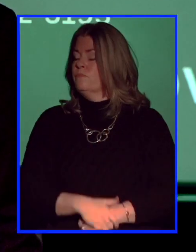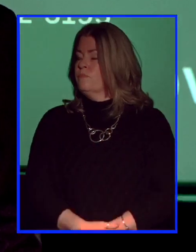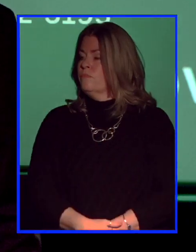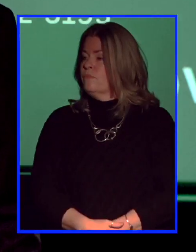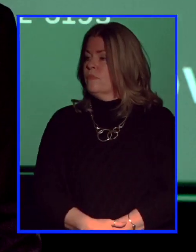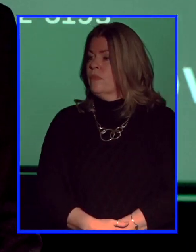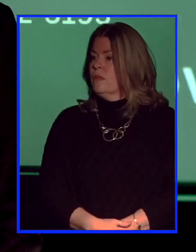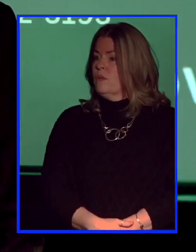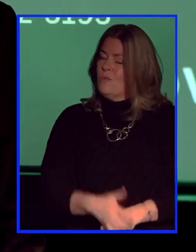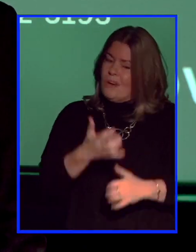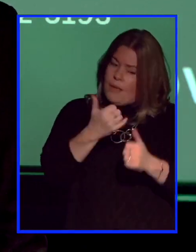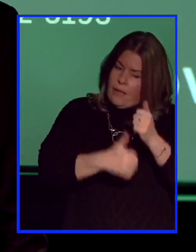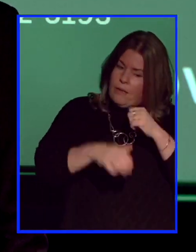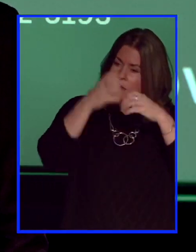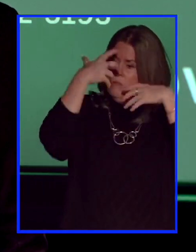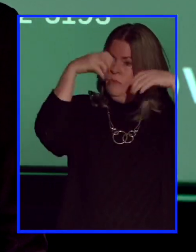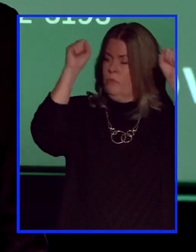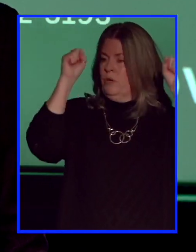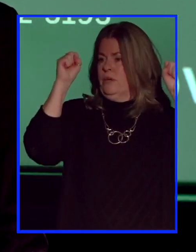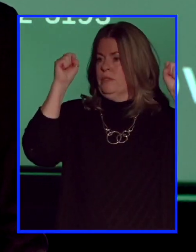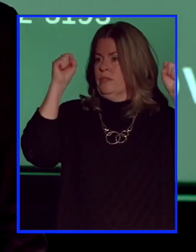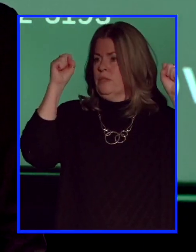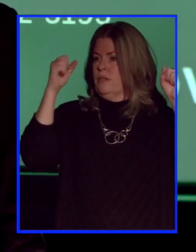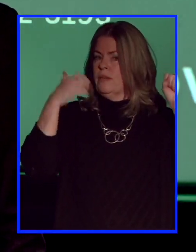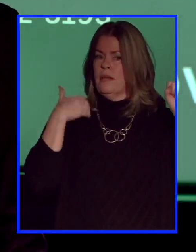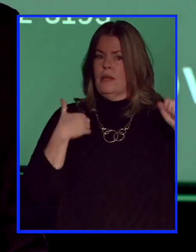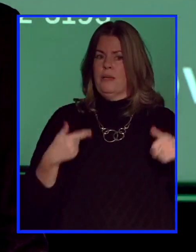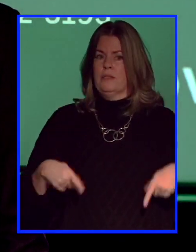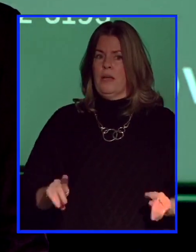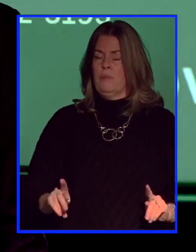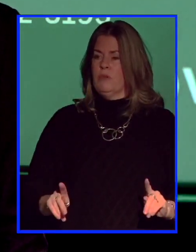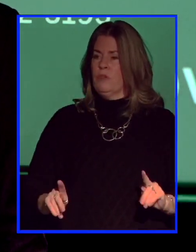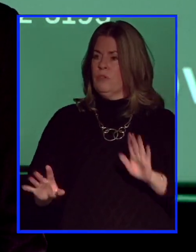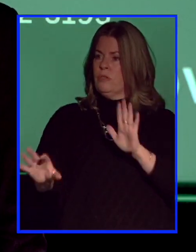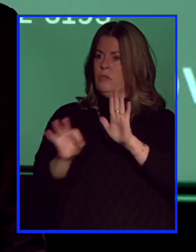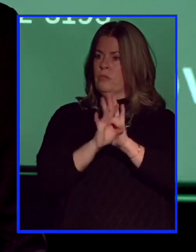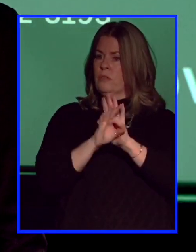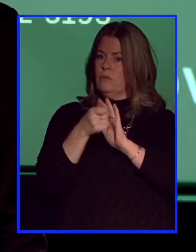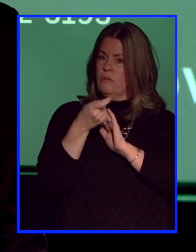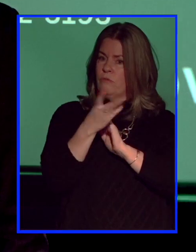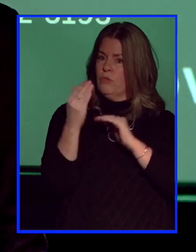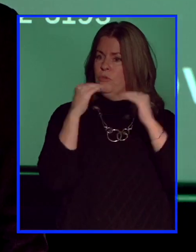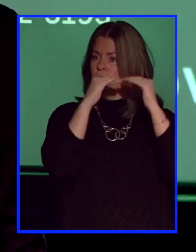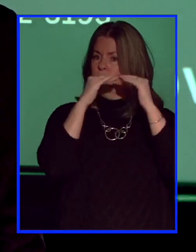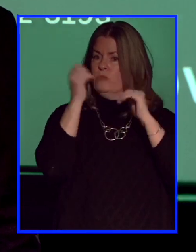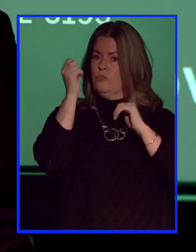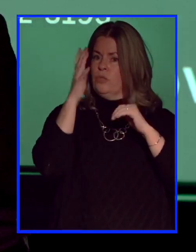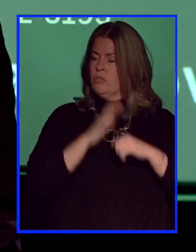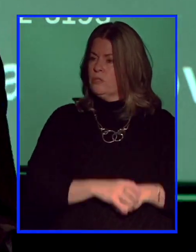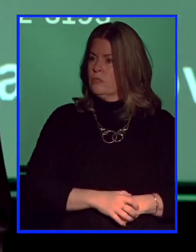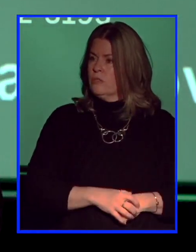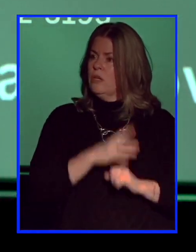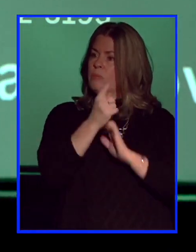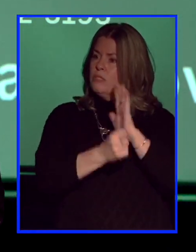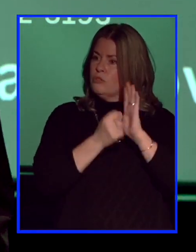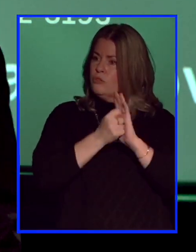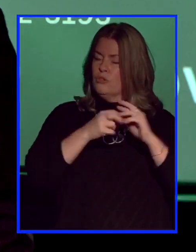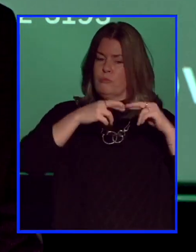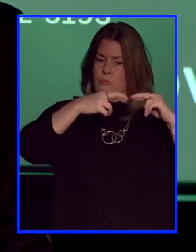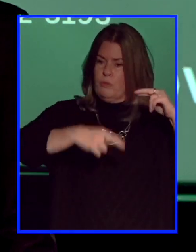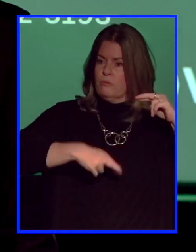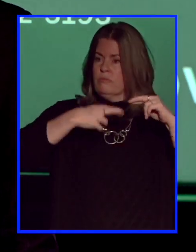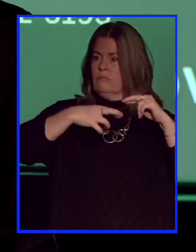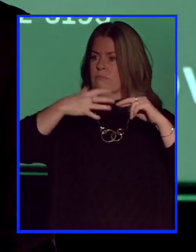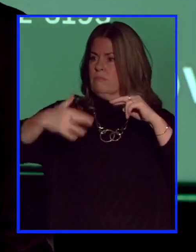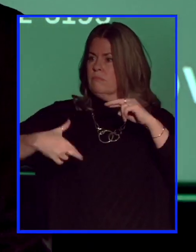where every president would have the opportunity to appoint a couple of justices, because the terms would roll on.